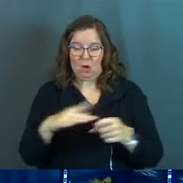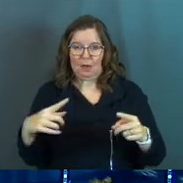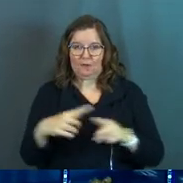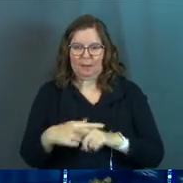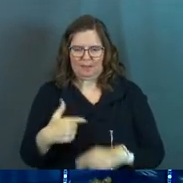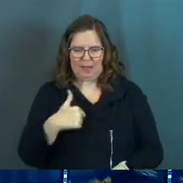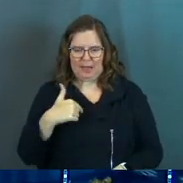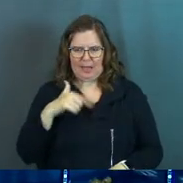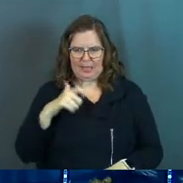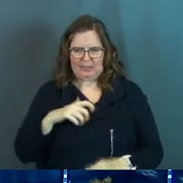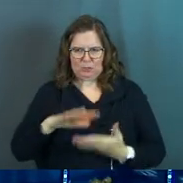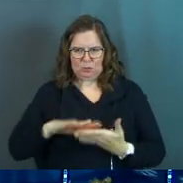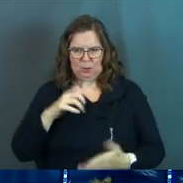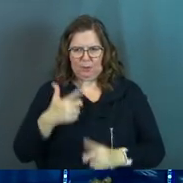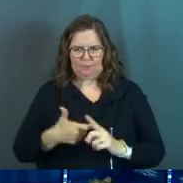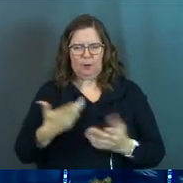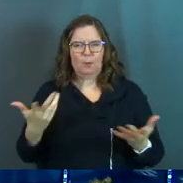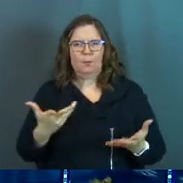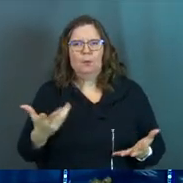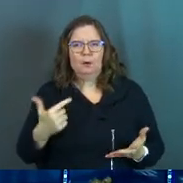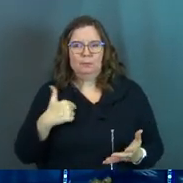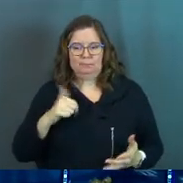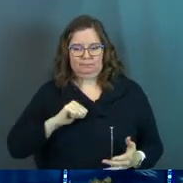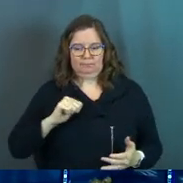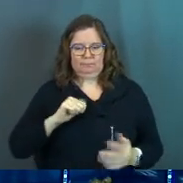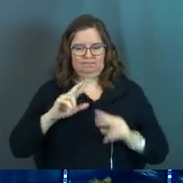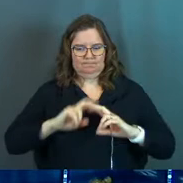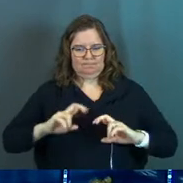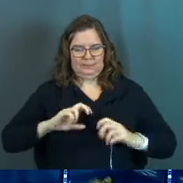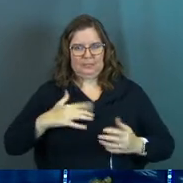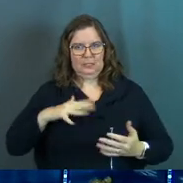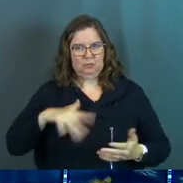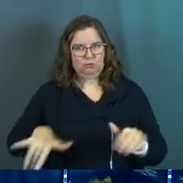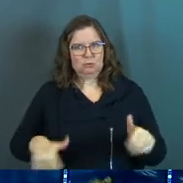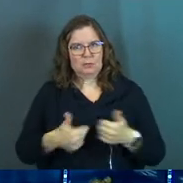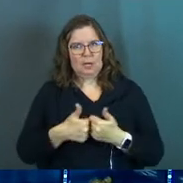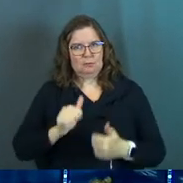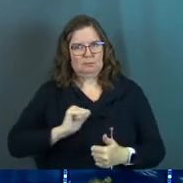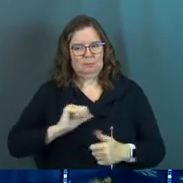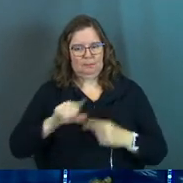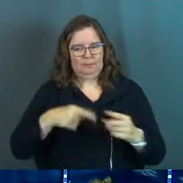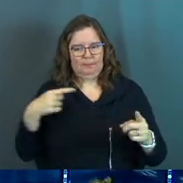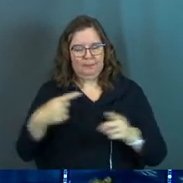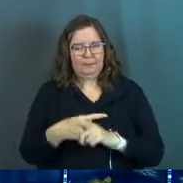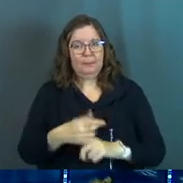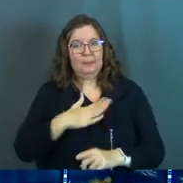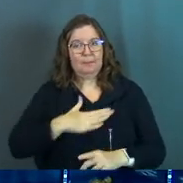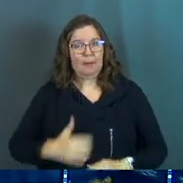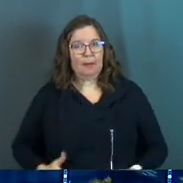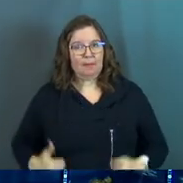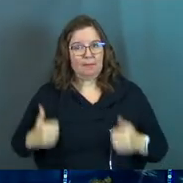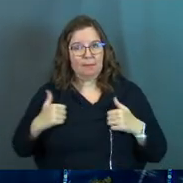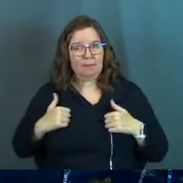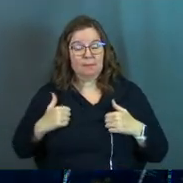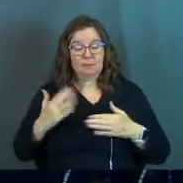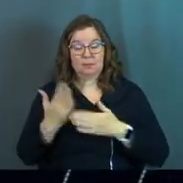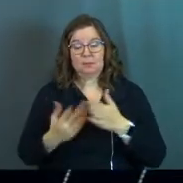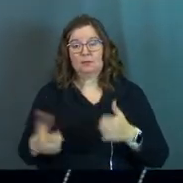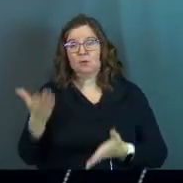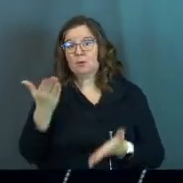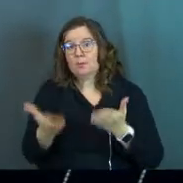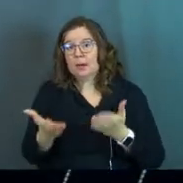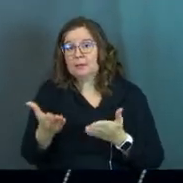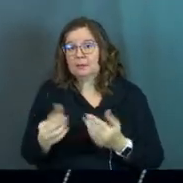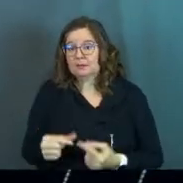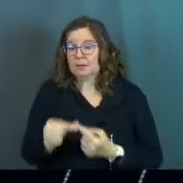do I need to hear this message today? Where do I need to hear some challenge about conflict in my life? And for some of you, it